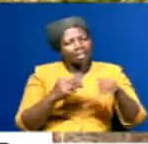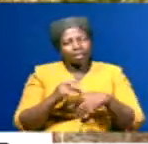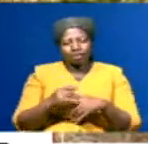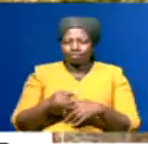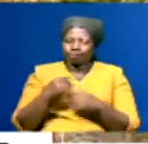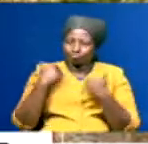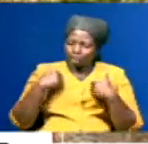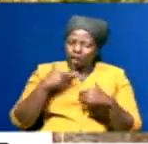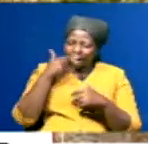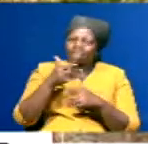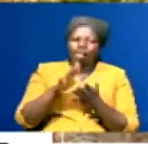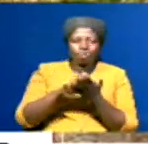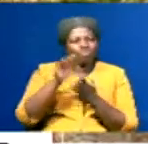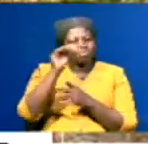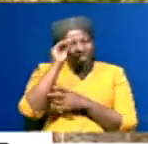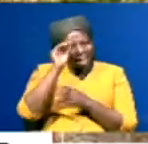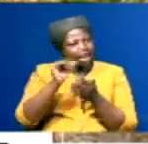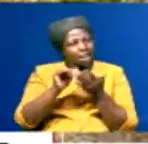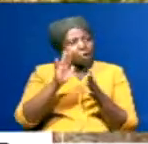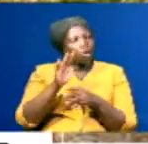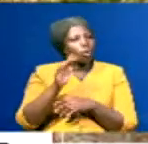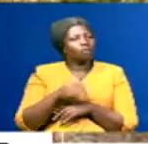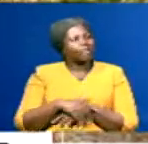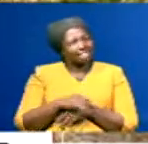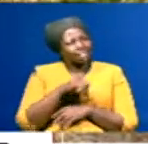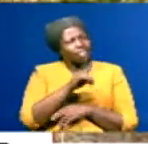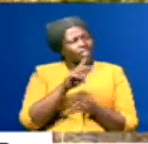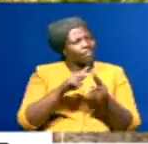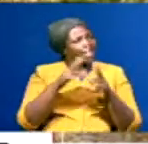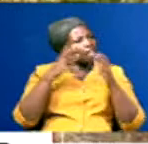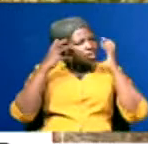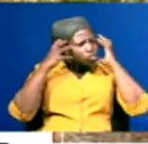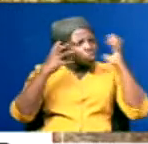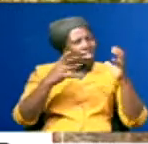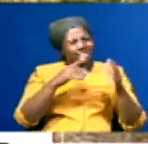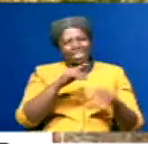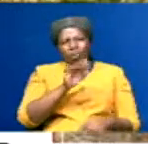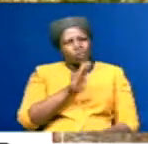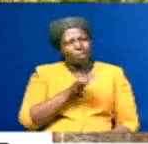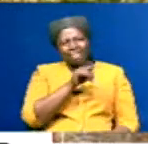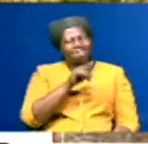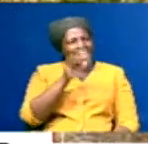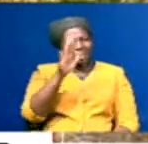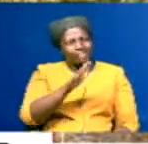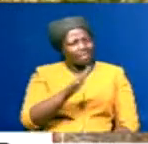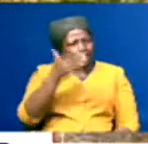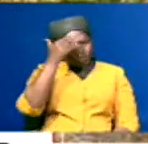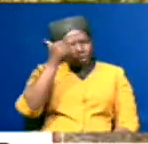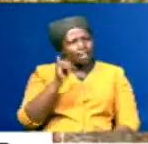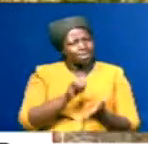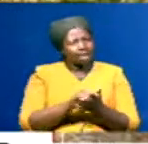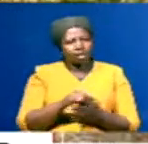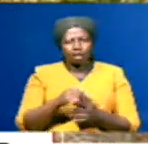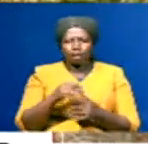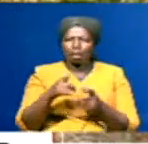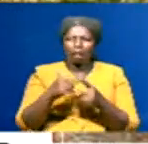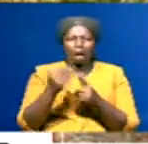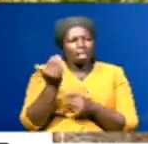more. I just knew what. She was very rude. I still never forget that. Why do you want to learn